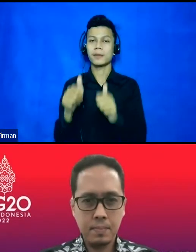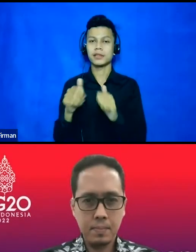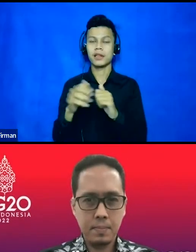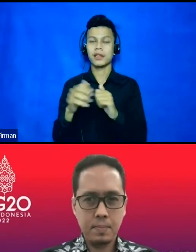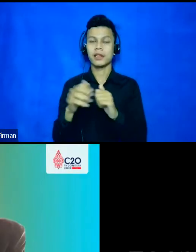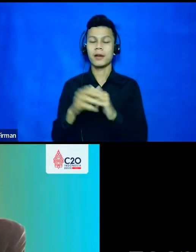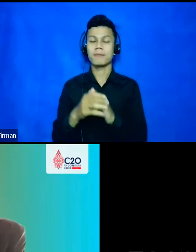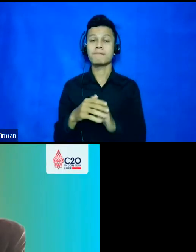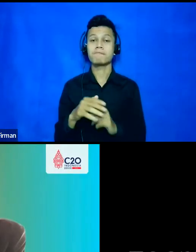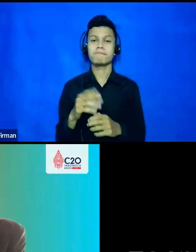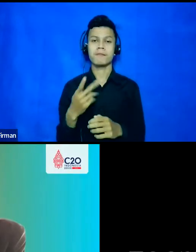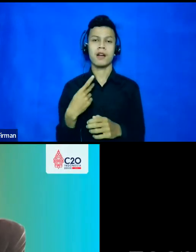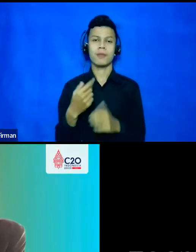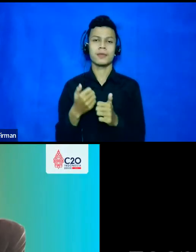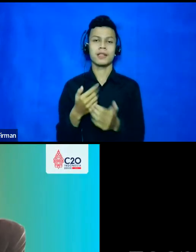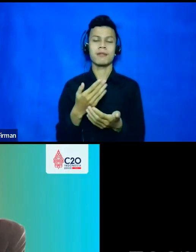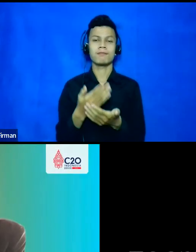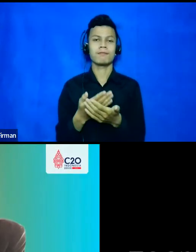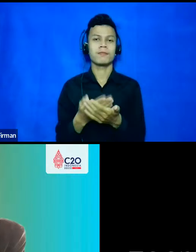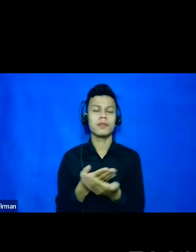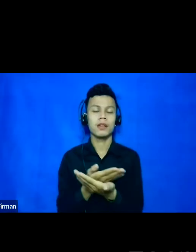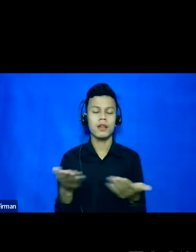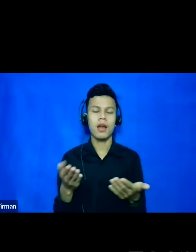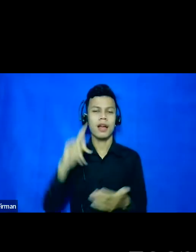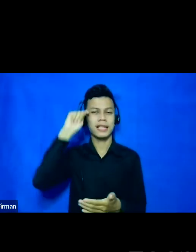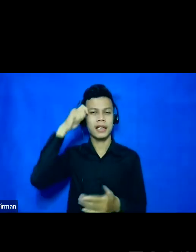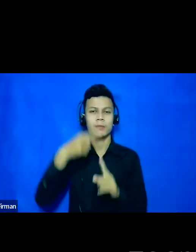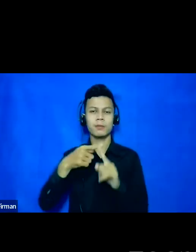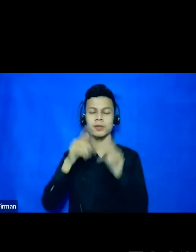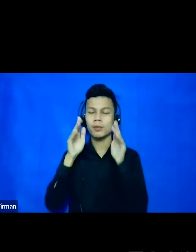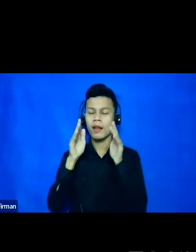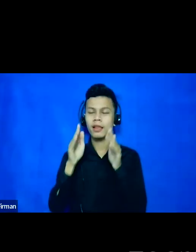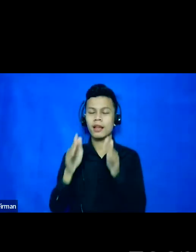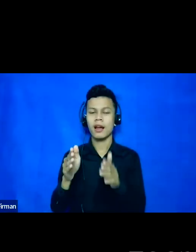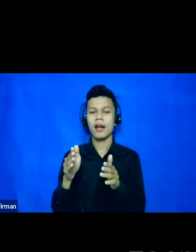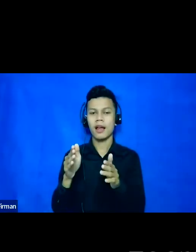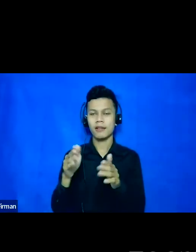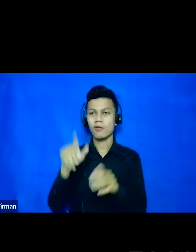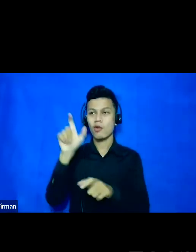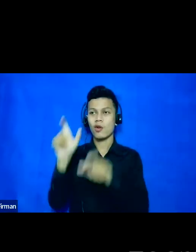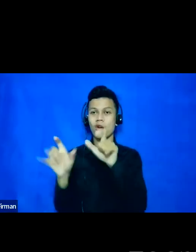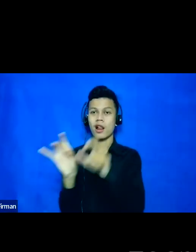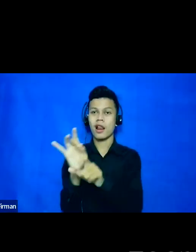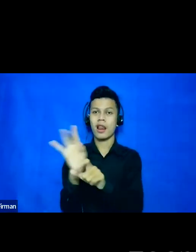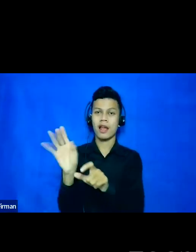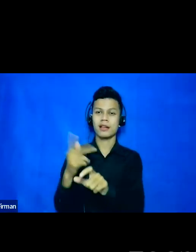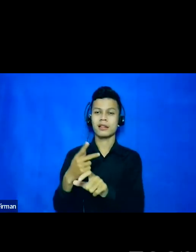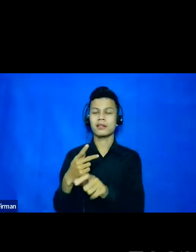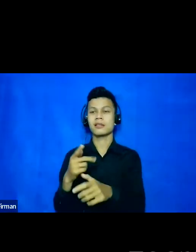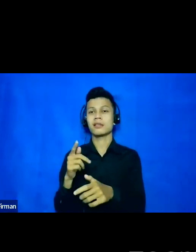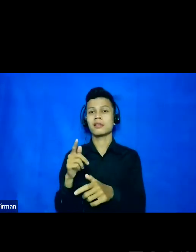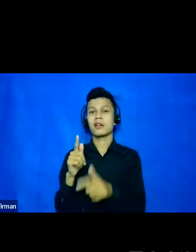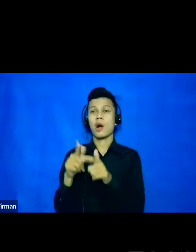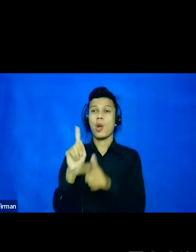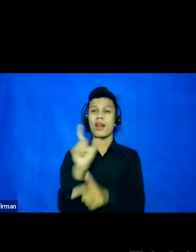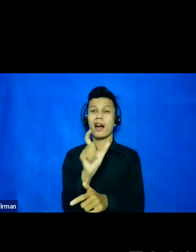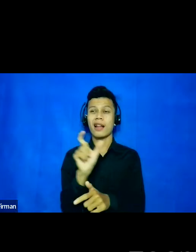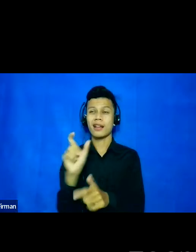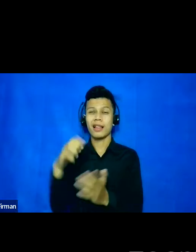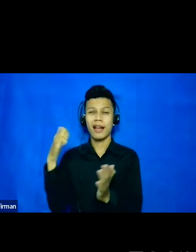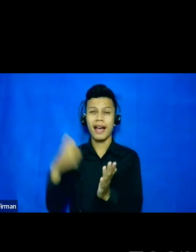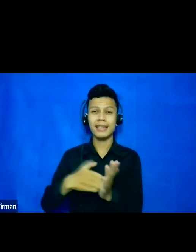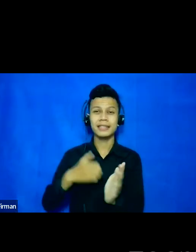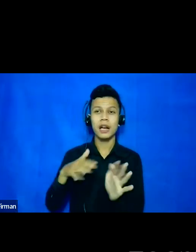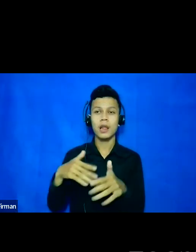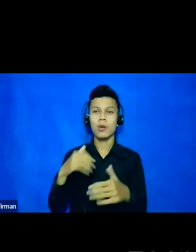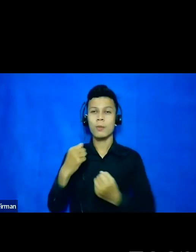giving comments or feedbacks. We do not tolerate any harassment in any form. Thirdly, this webinar is also live